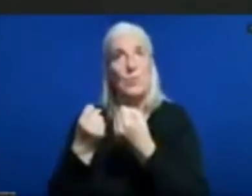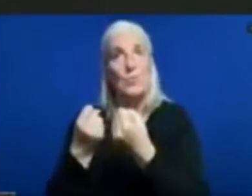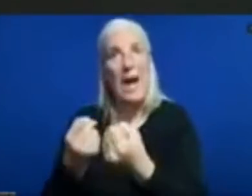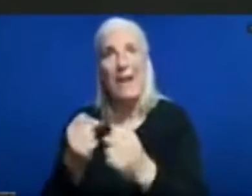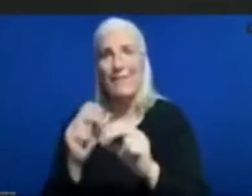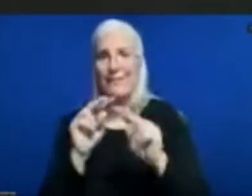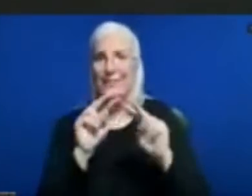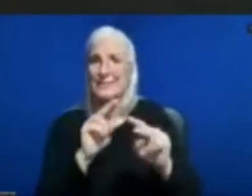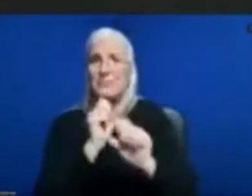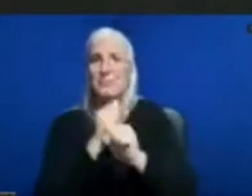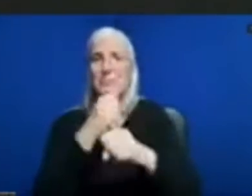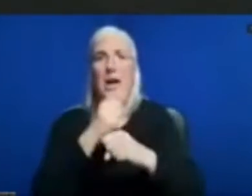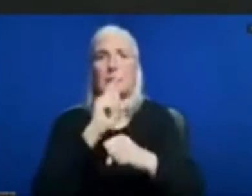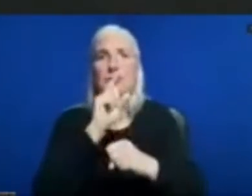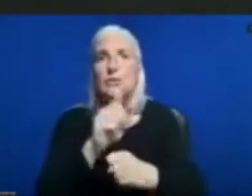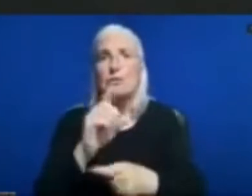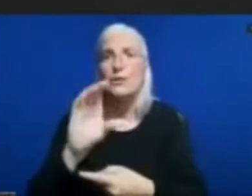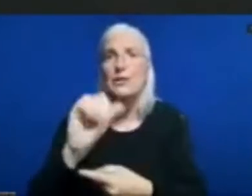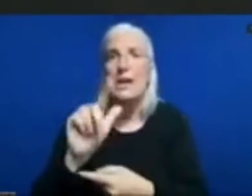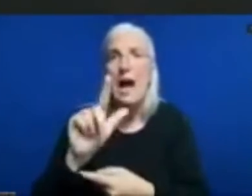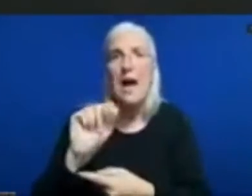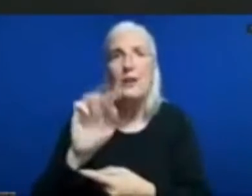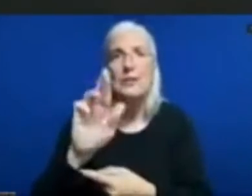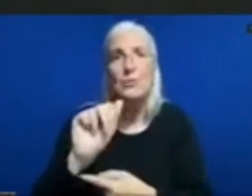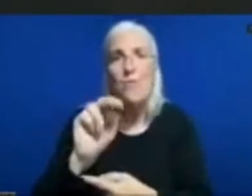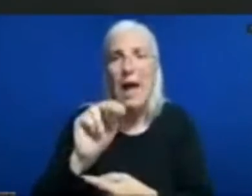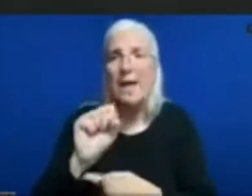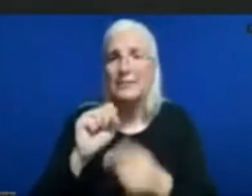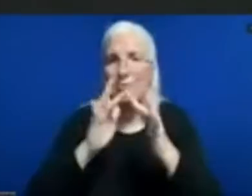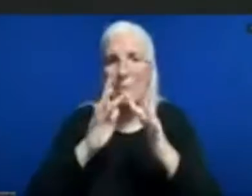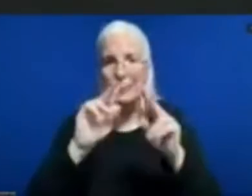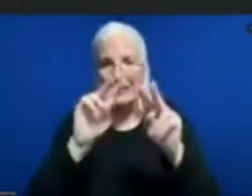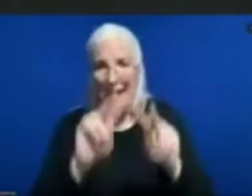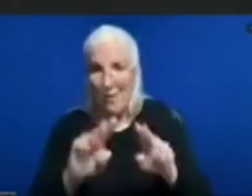time based on fire activity.